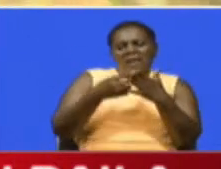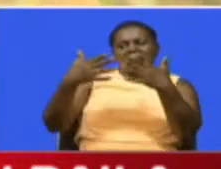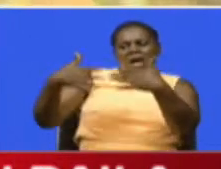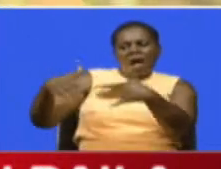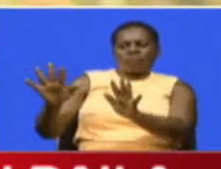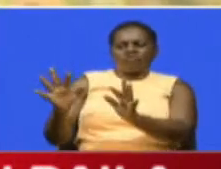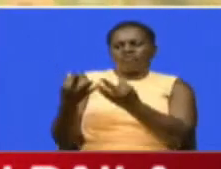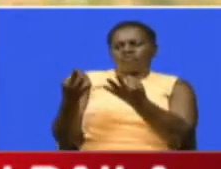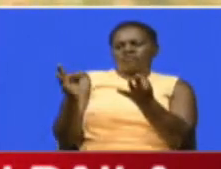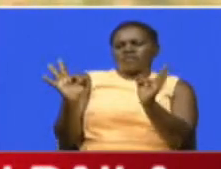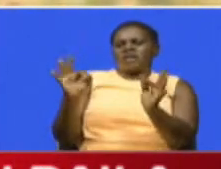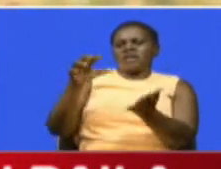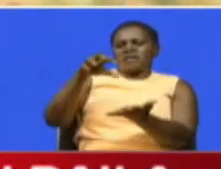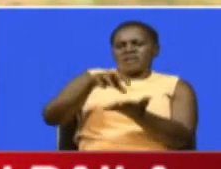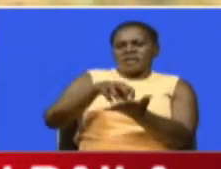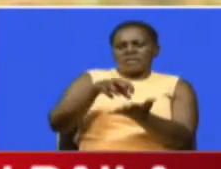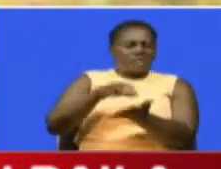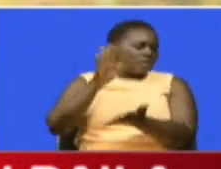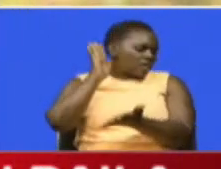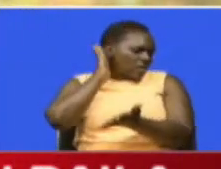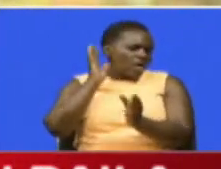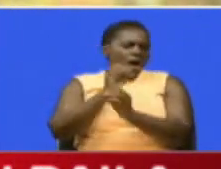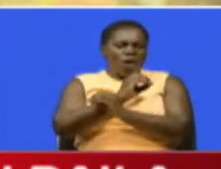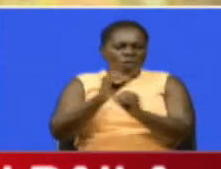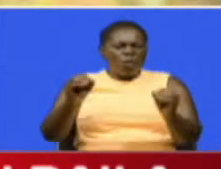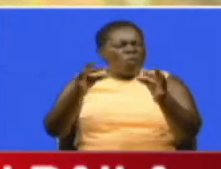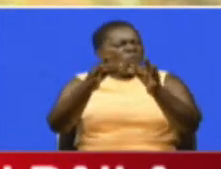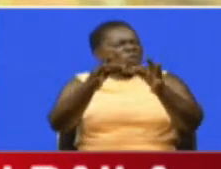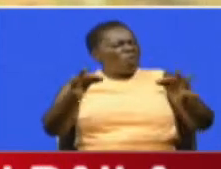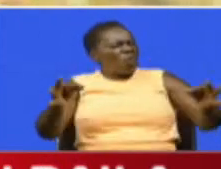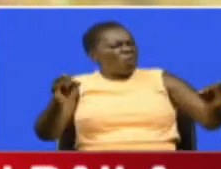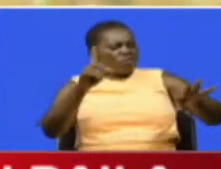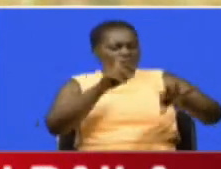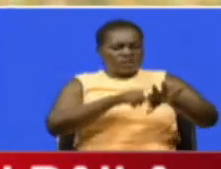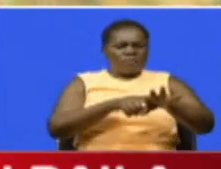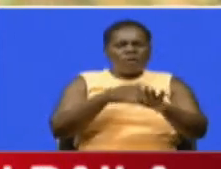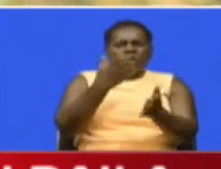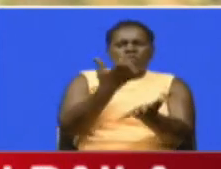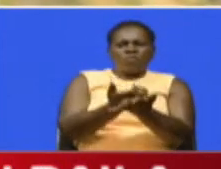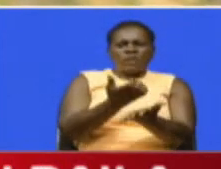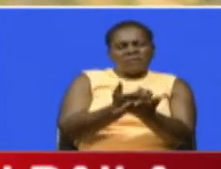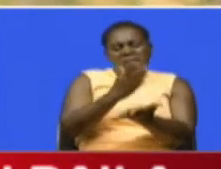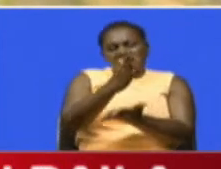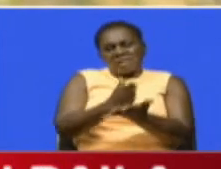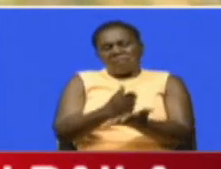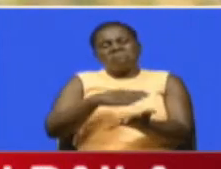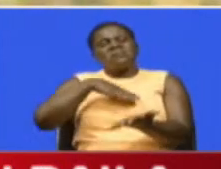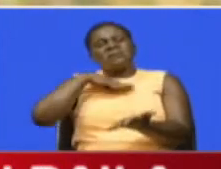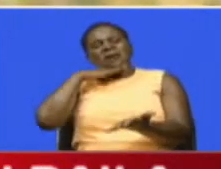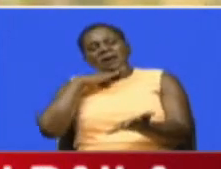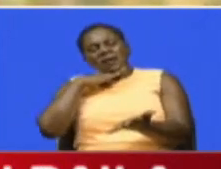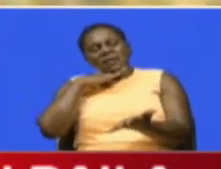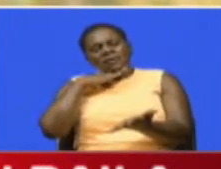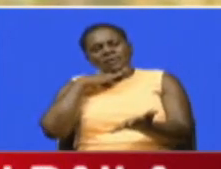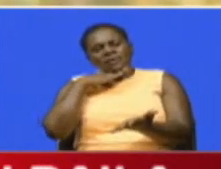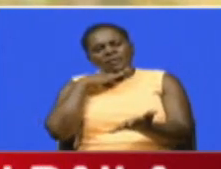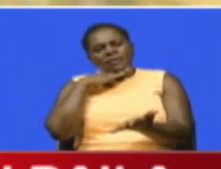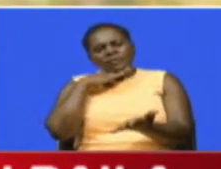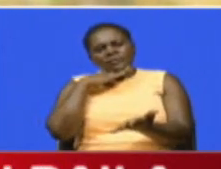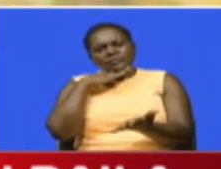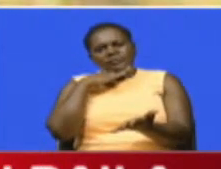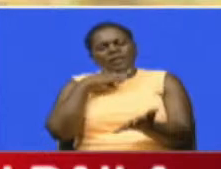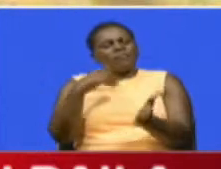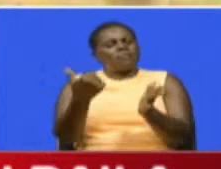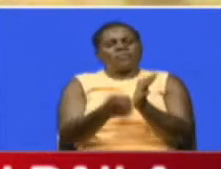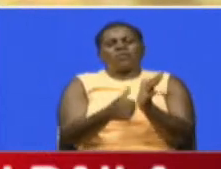And then they're out, and the cases are not being heard for years and years. witnesses, some of them have died, you know. So we have